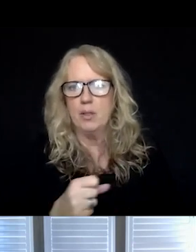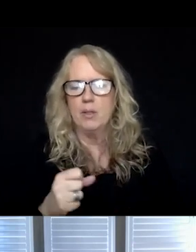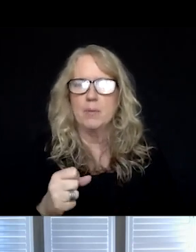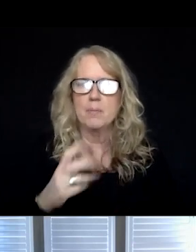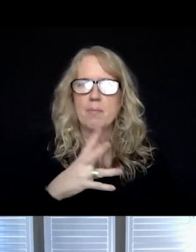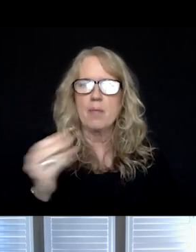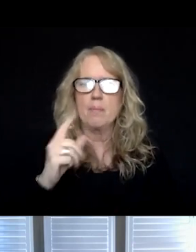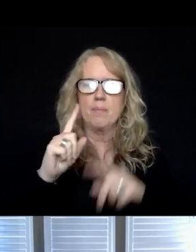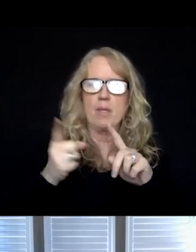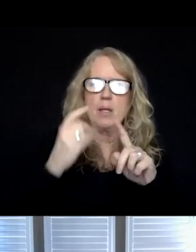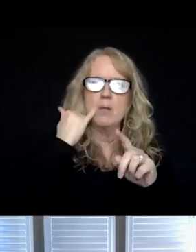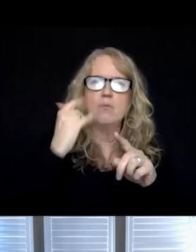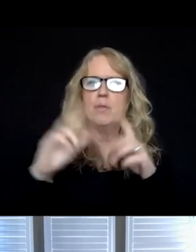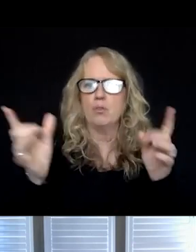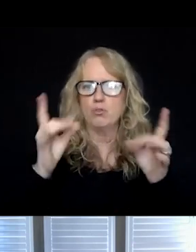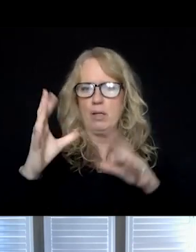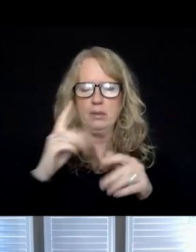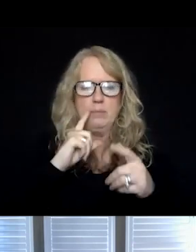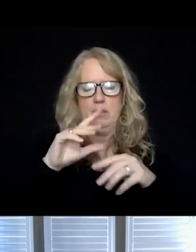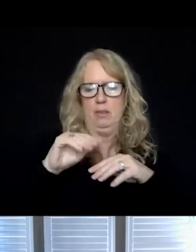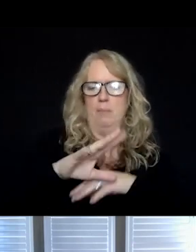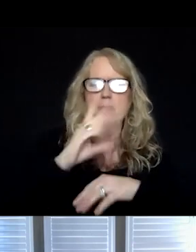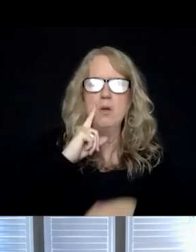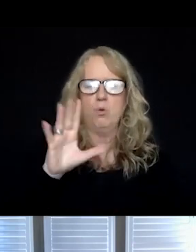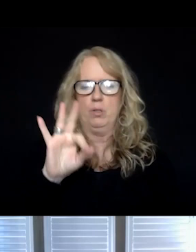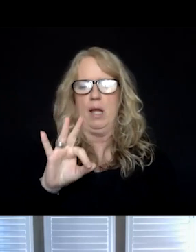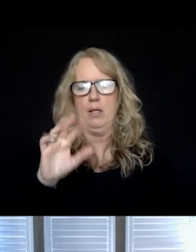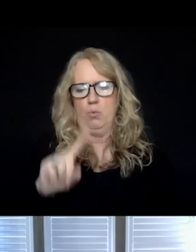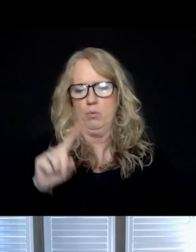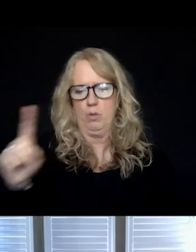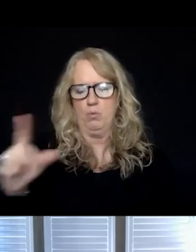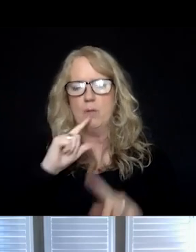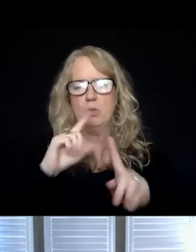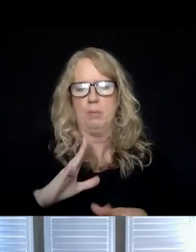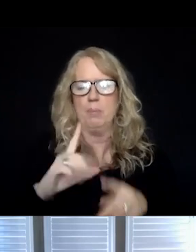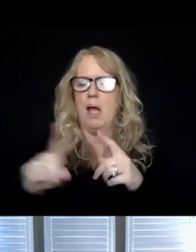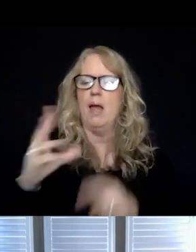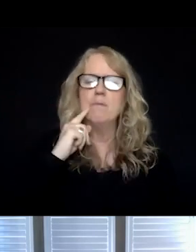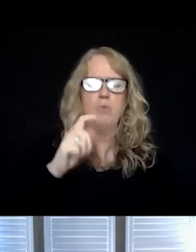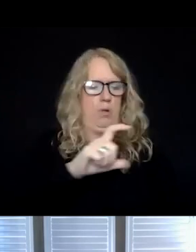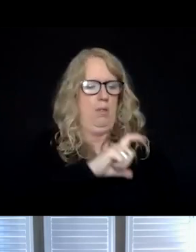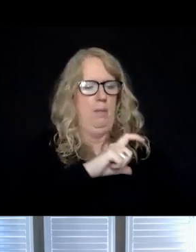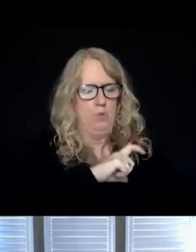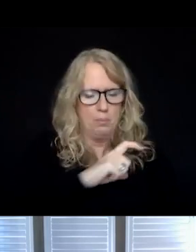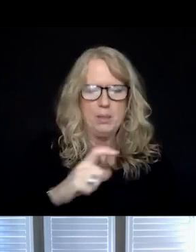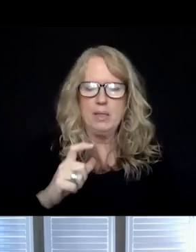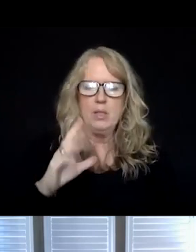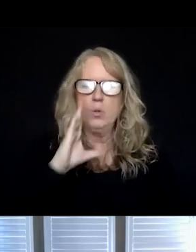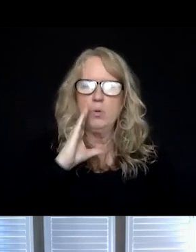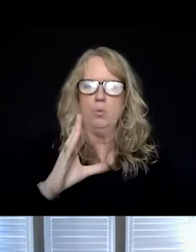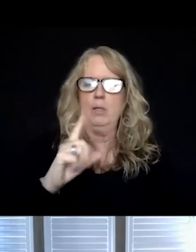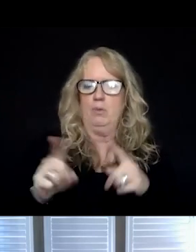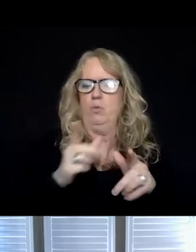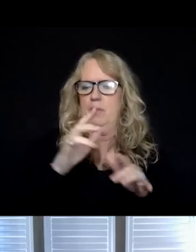for 988 crisis counselors, for 911 responders, and for law enforcement so that it was done in